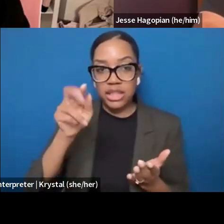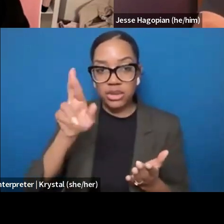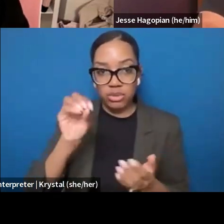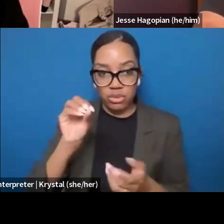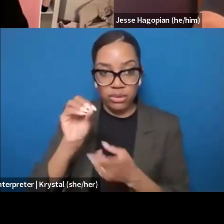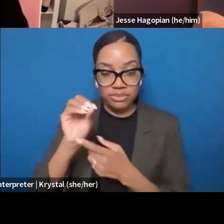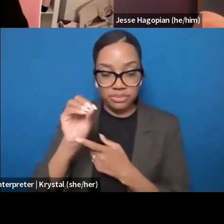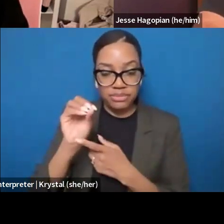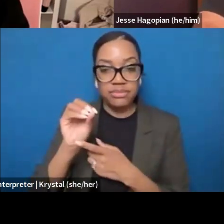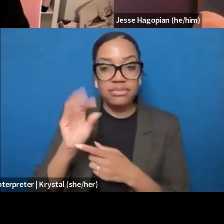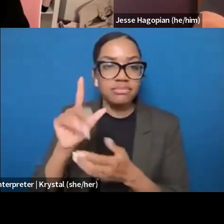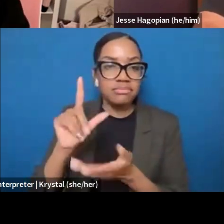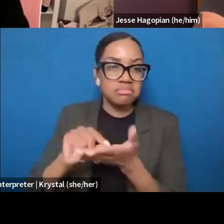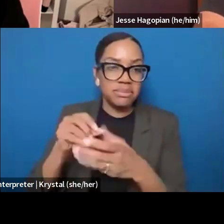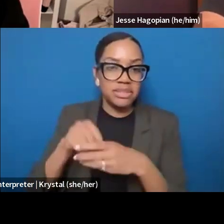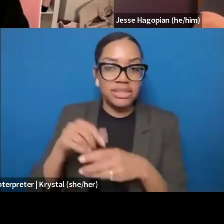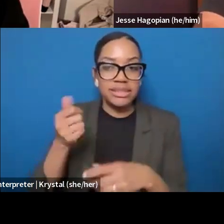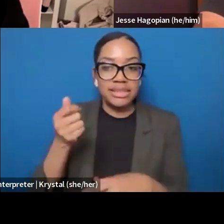was published in 1922.